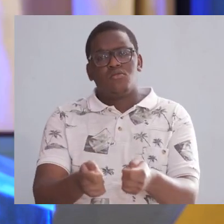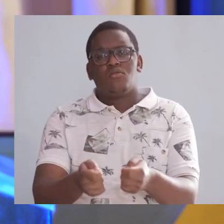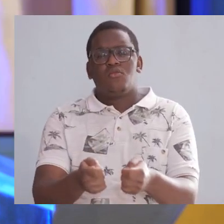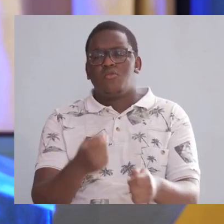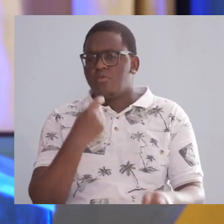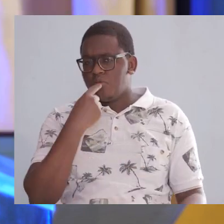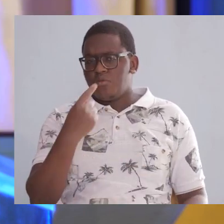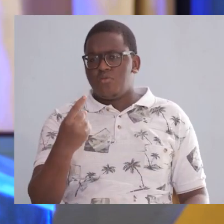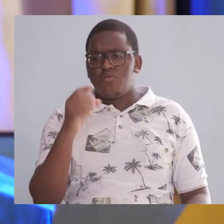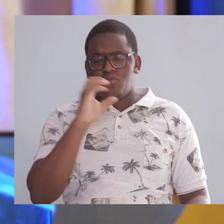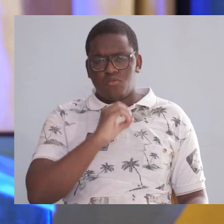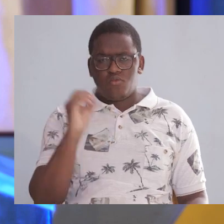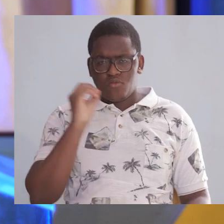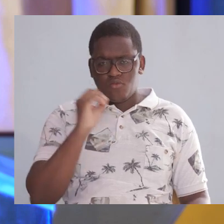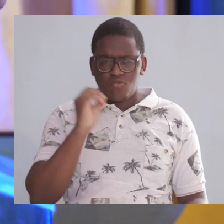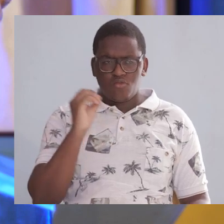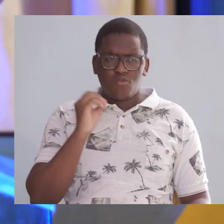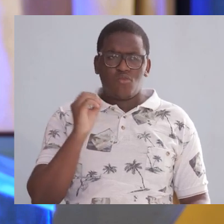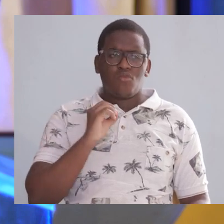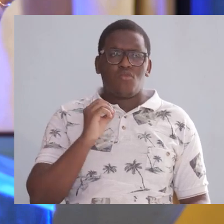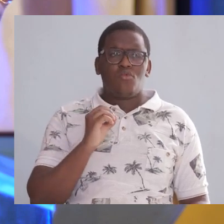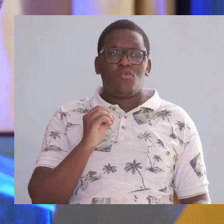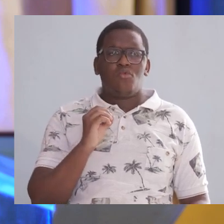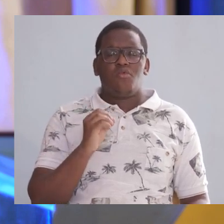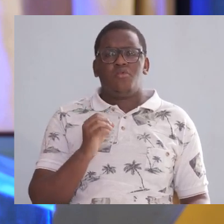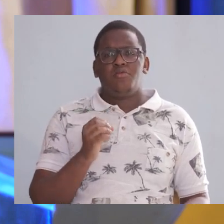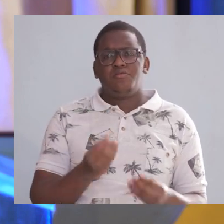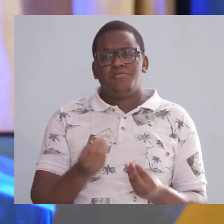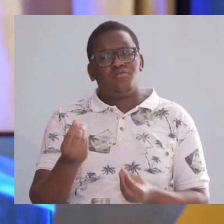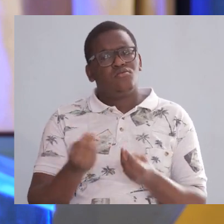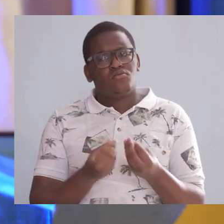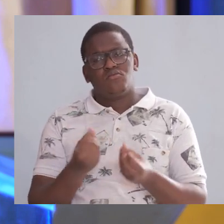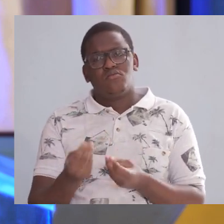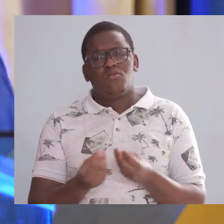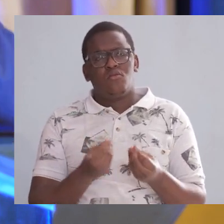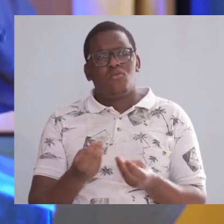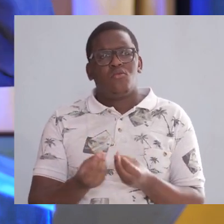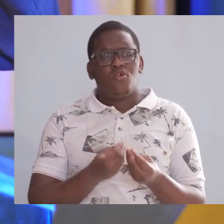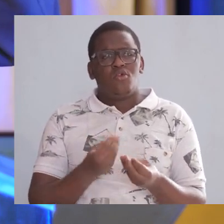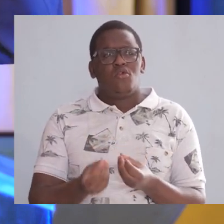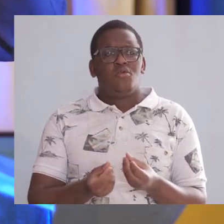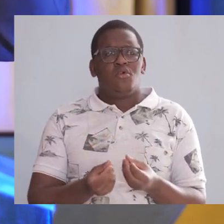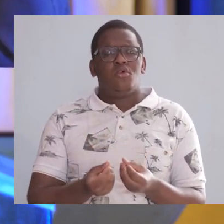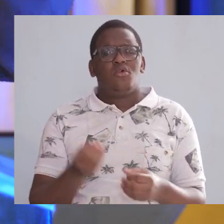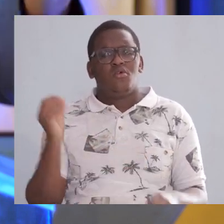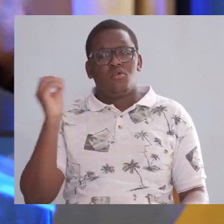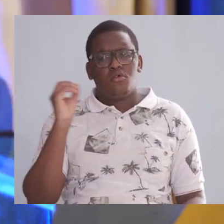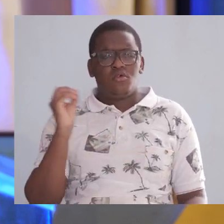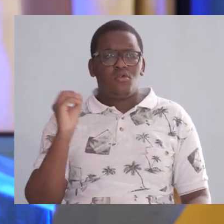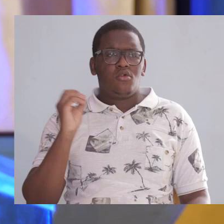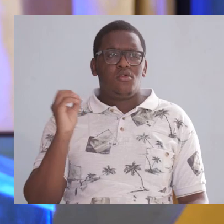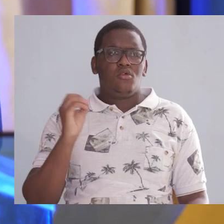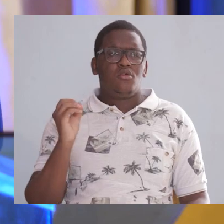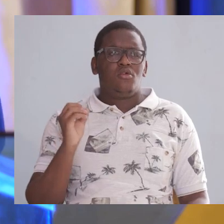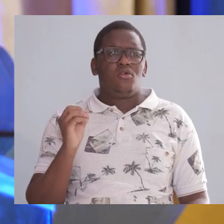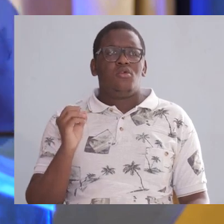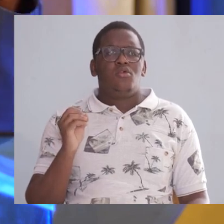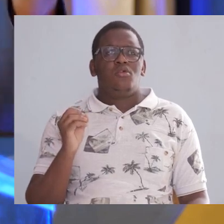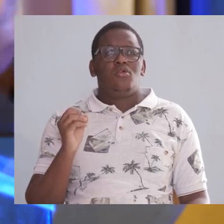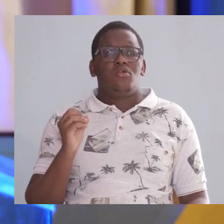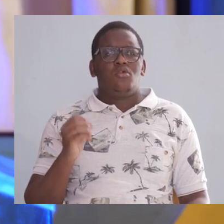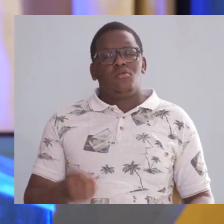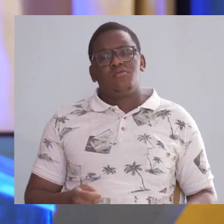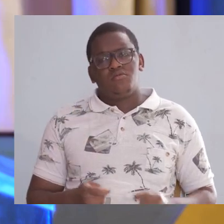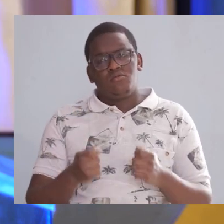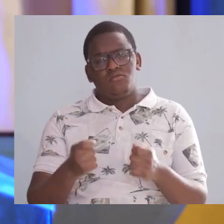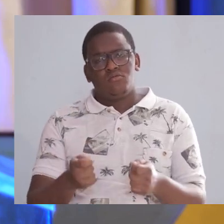was. But eventually, his money ran dry. And now they took him, they offered him